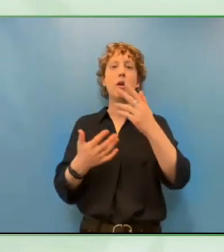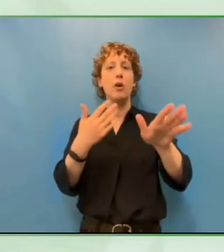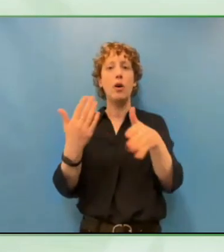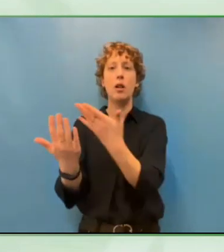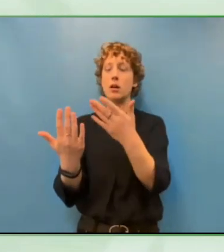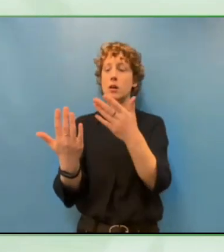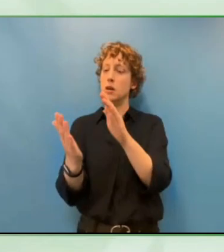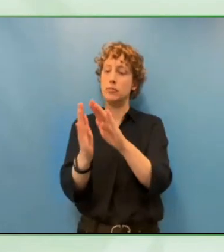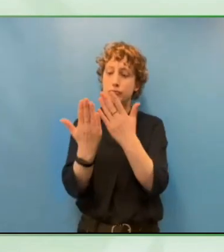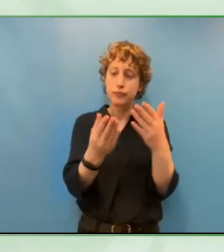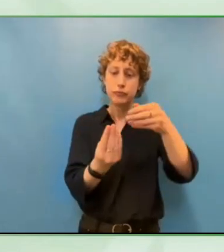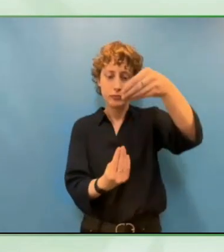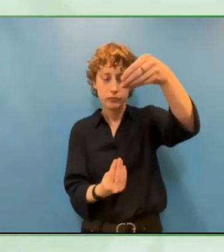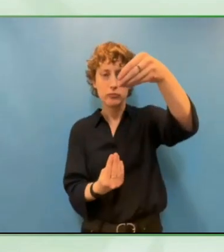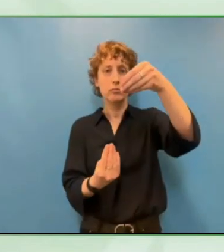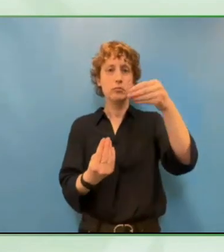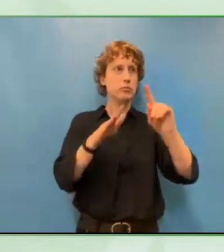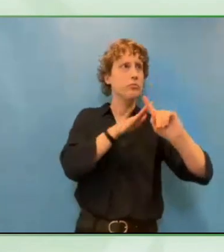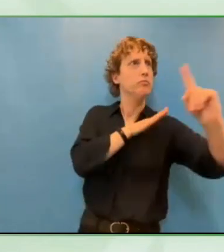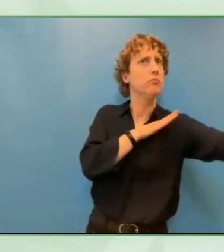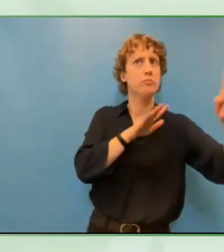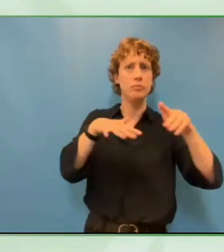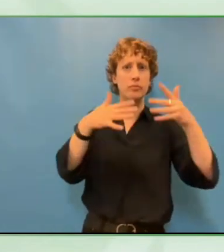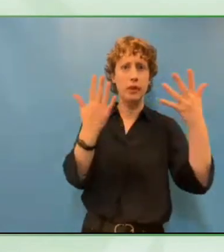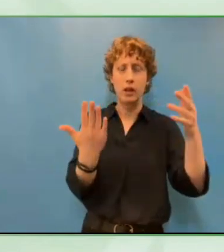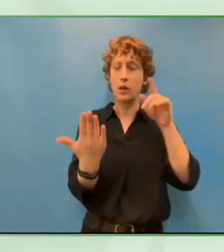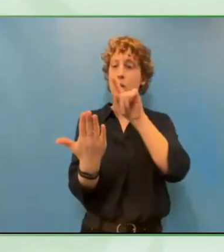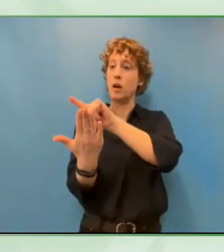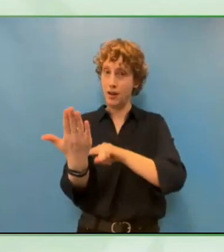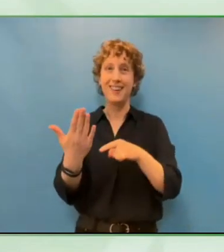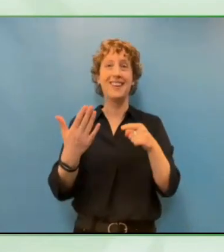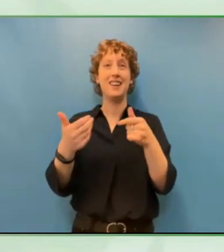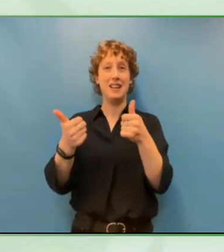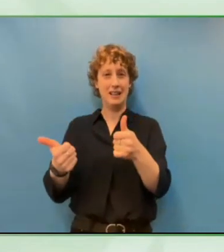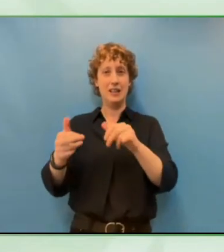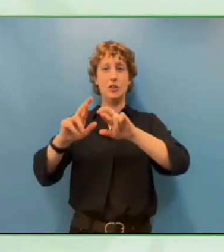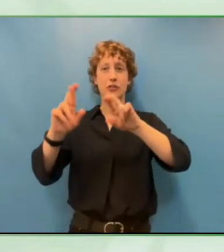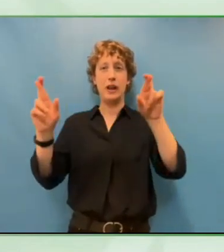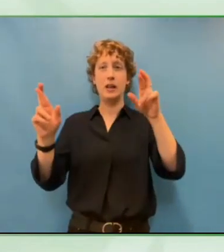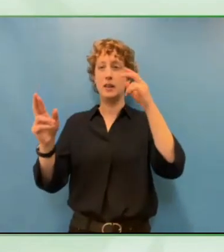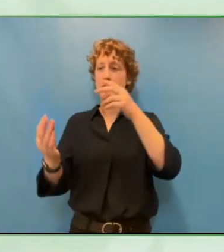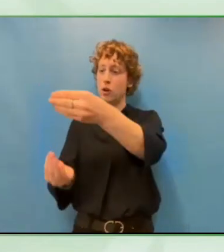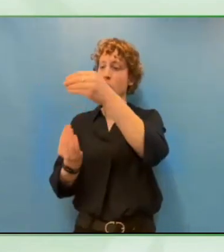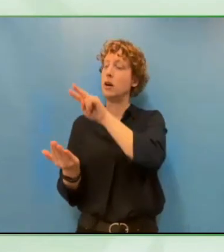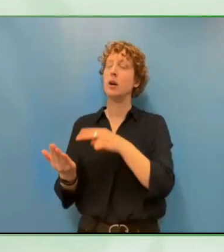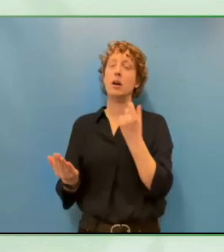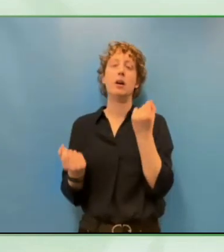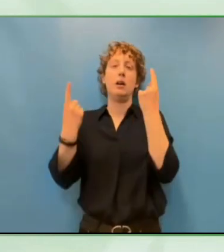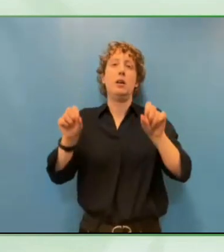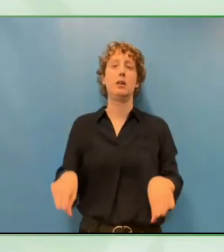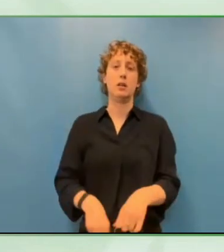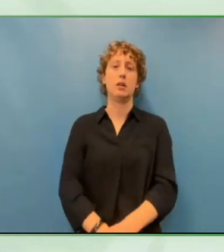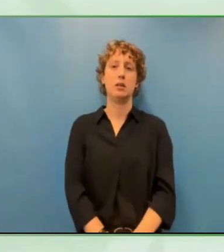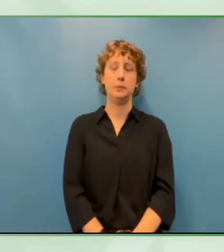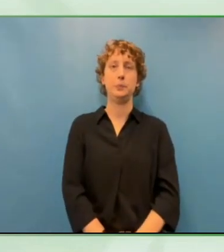what to do in what cases, is also available in a format they can understand. Recently in